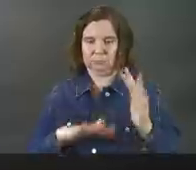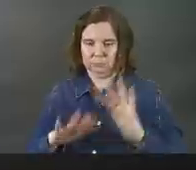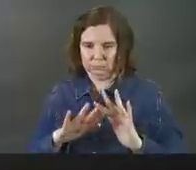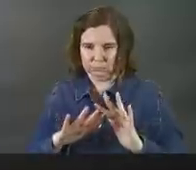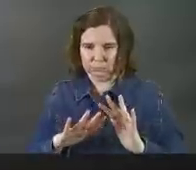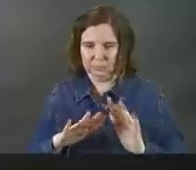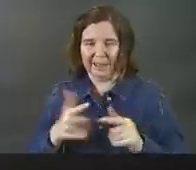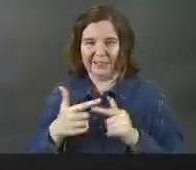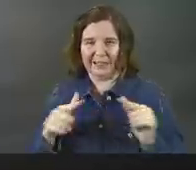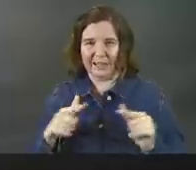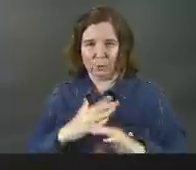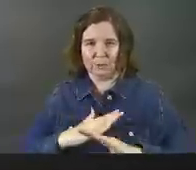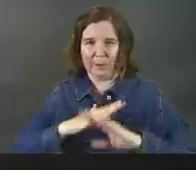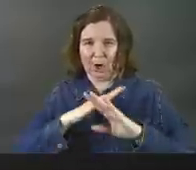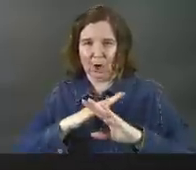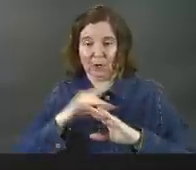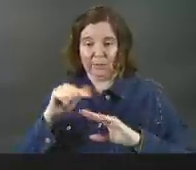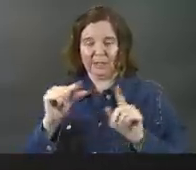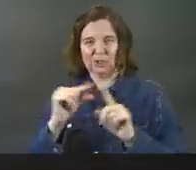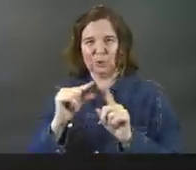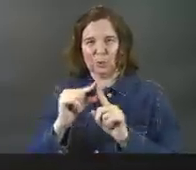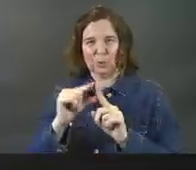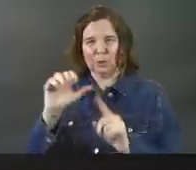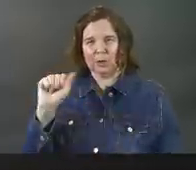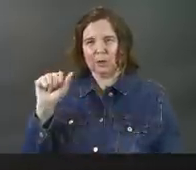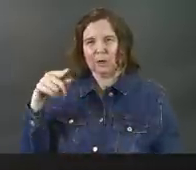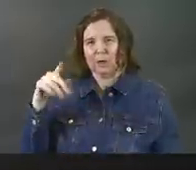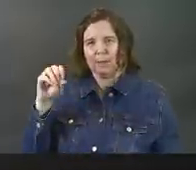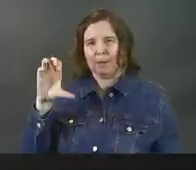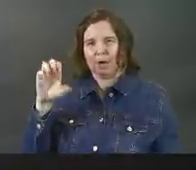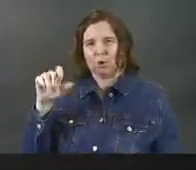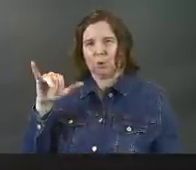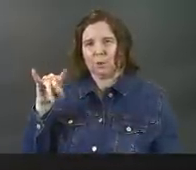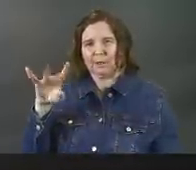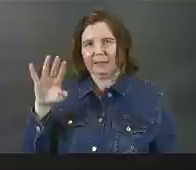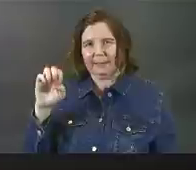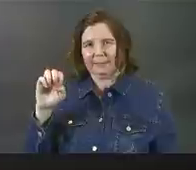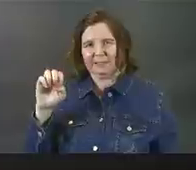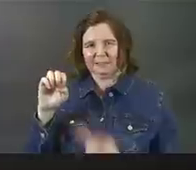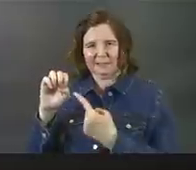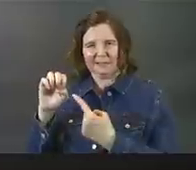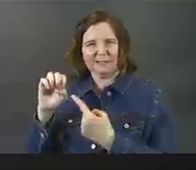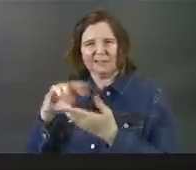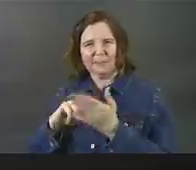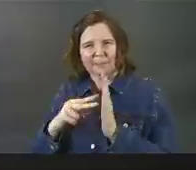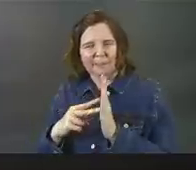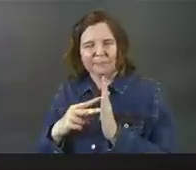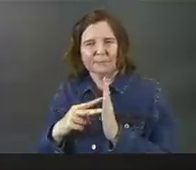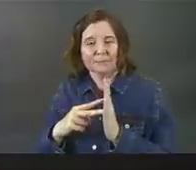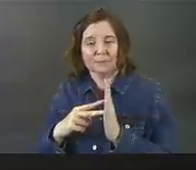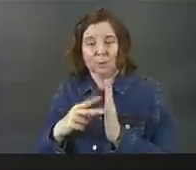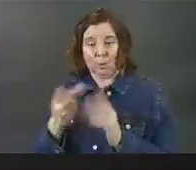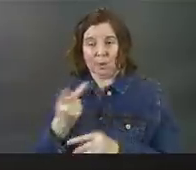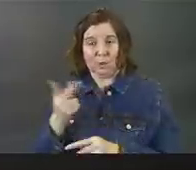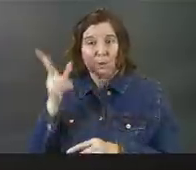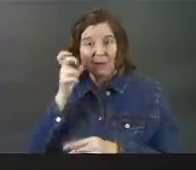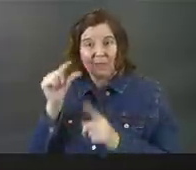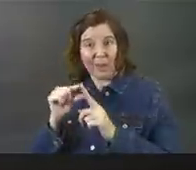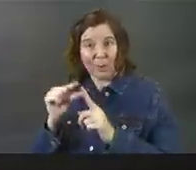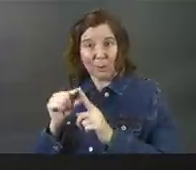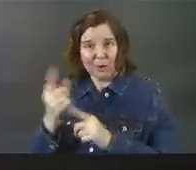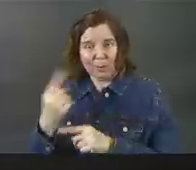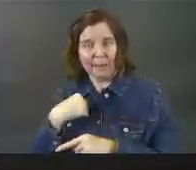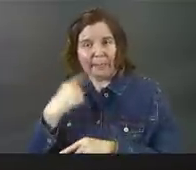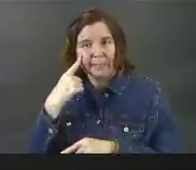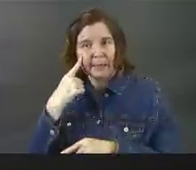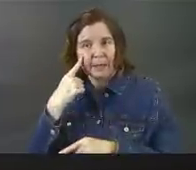off the bat is a language barrier, this word apocalypse, okay? Jewish apocalypse literature. When you and I hear the word apocalypse,